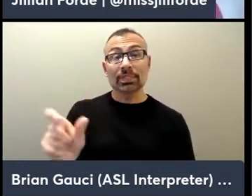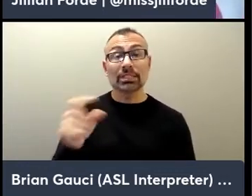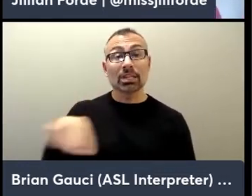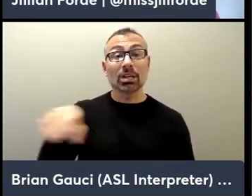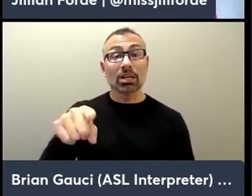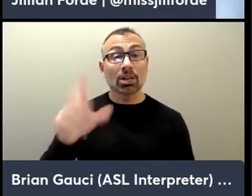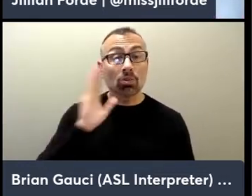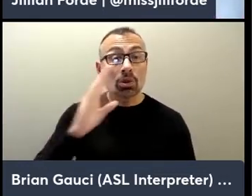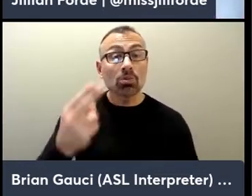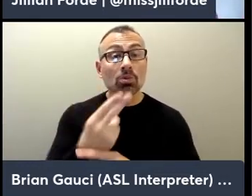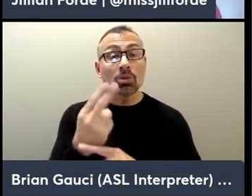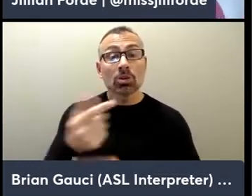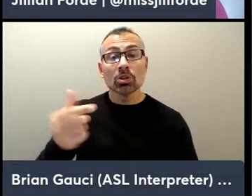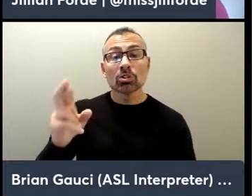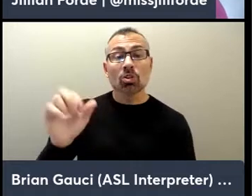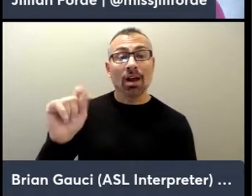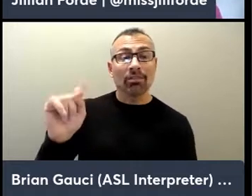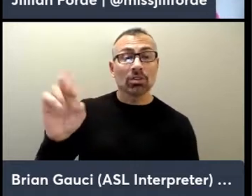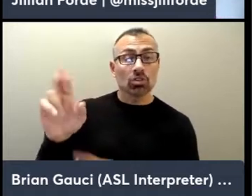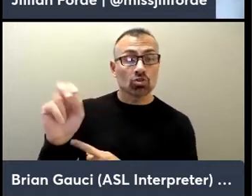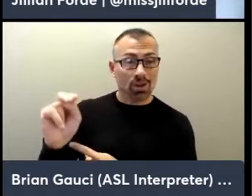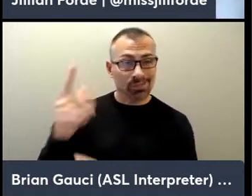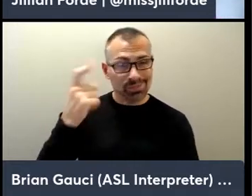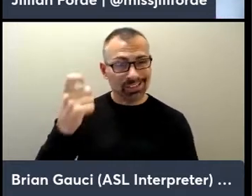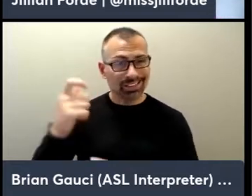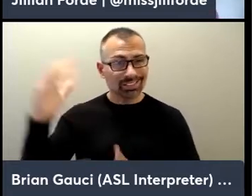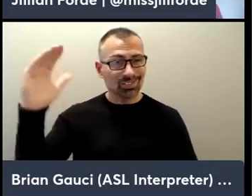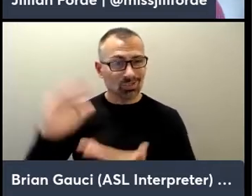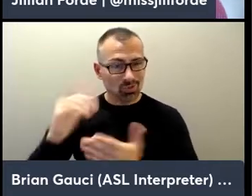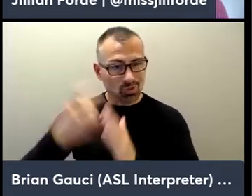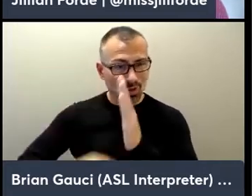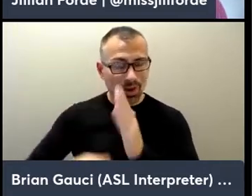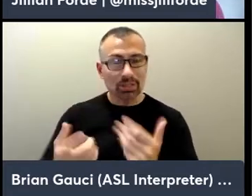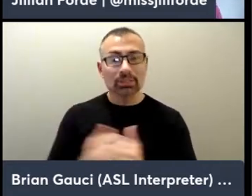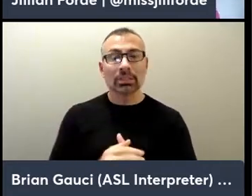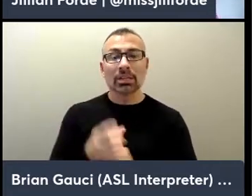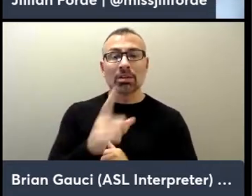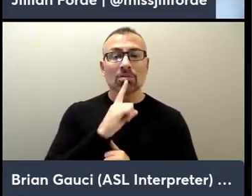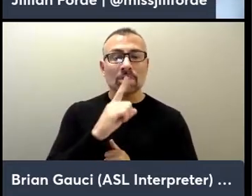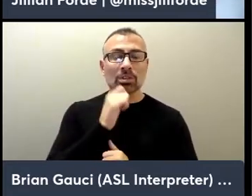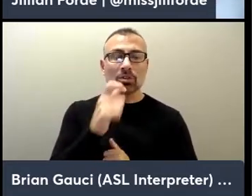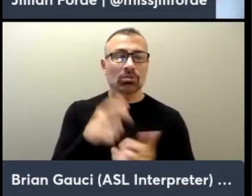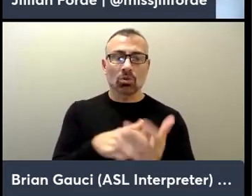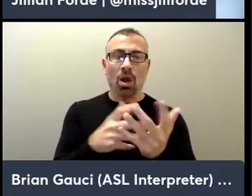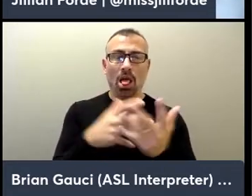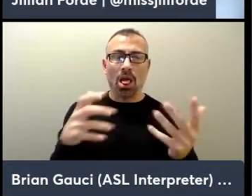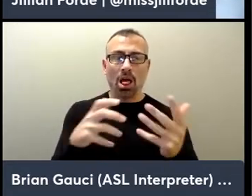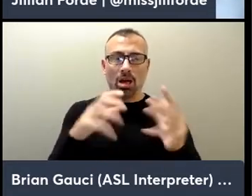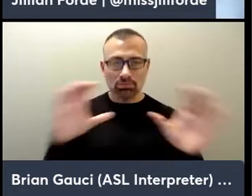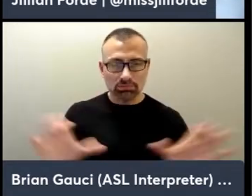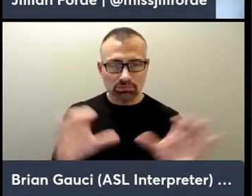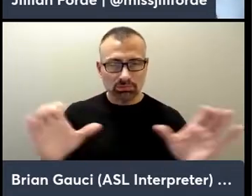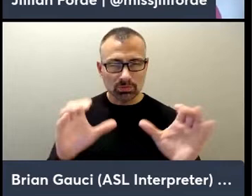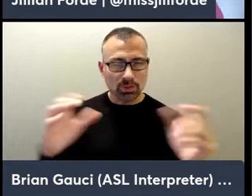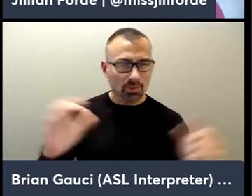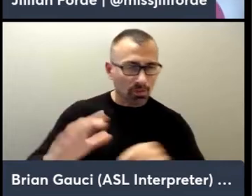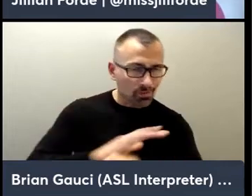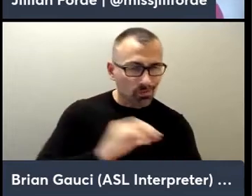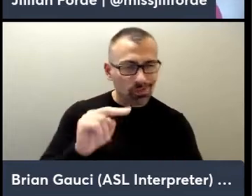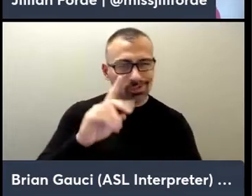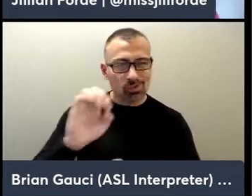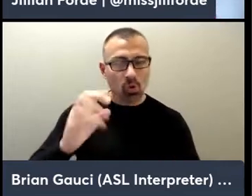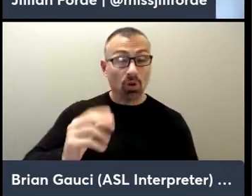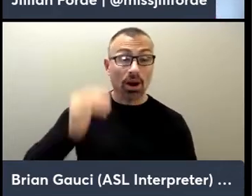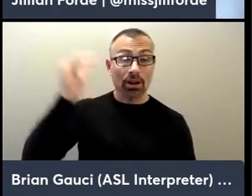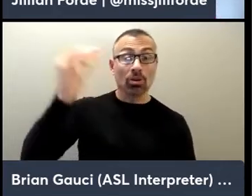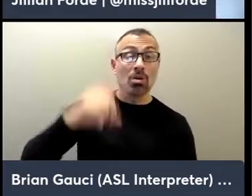because it's a lower cost instance, and we don't need necessarily the performance of necessarily a full or a higher node. But in depending on your use cases, that's again the